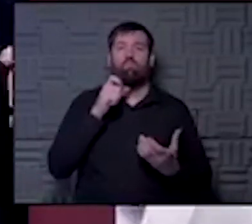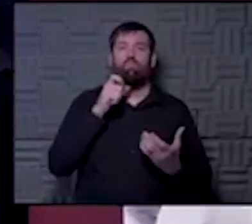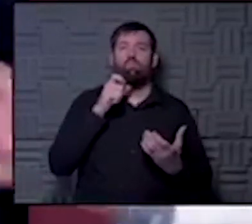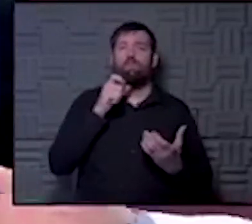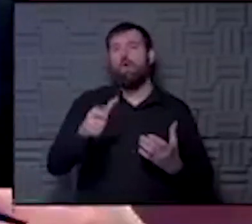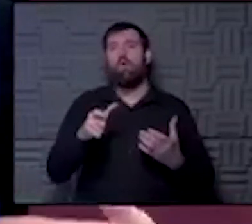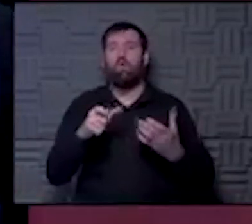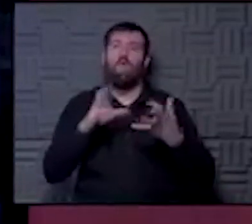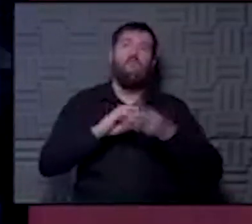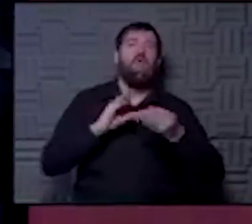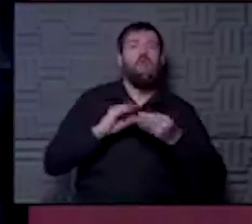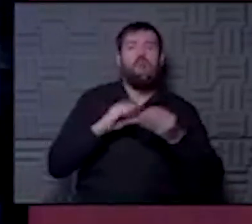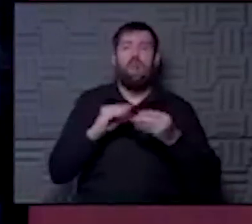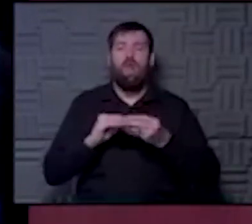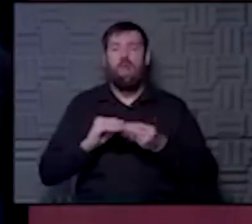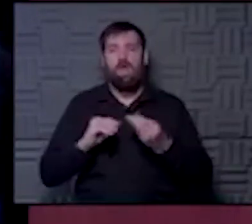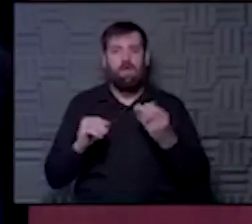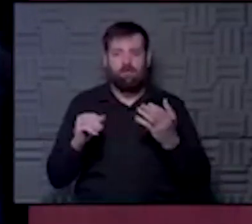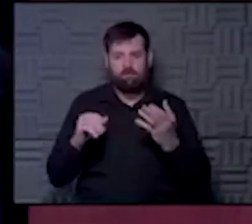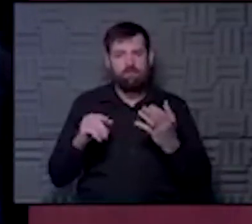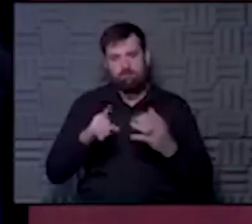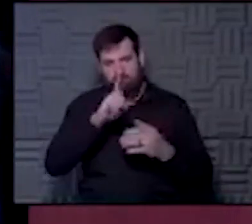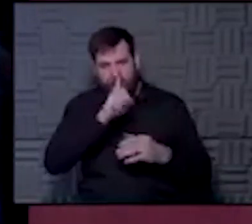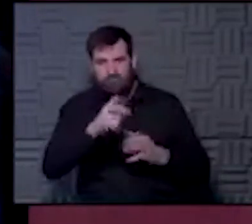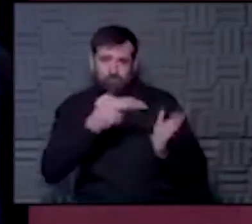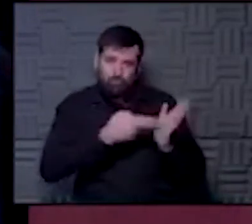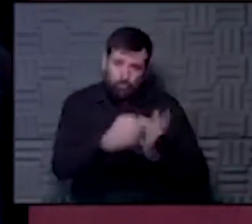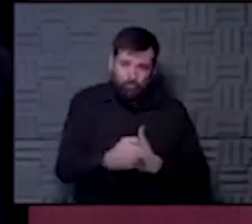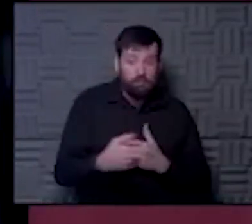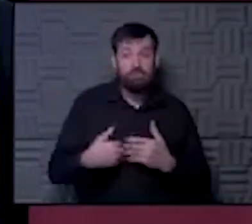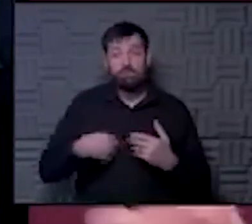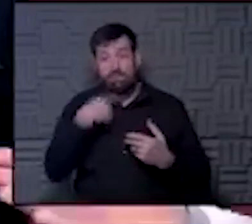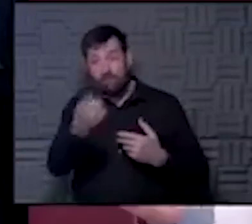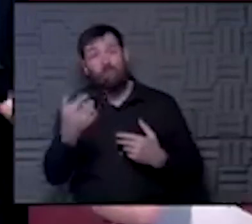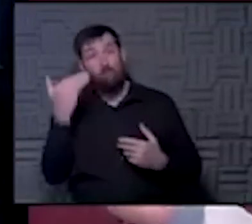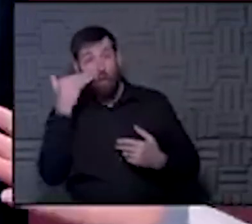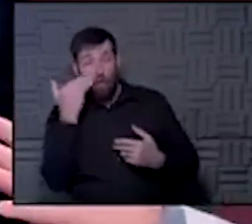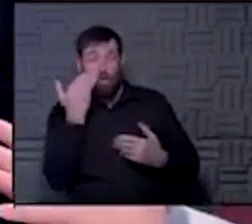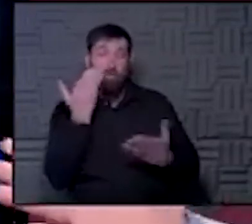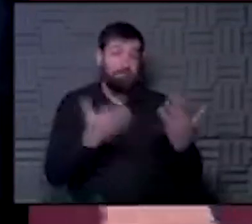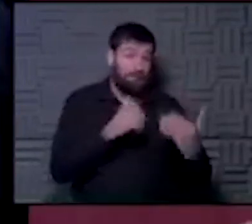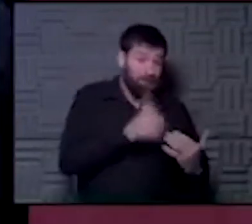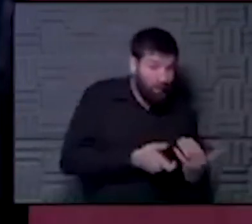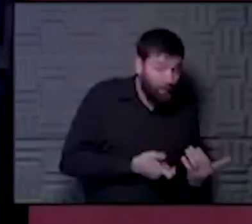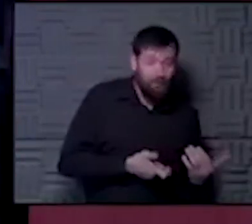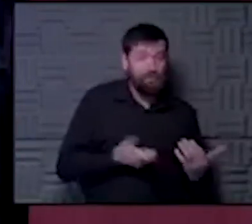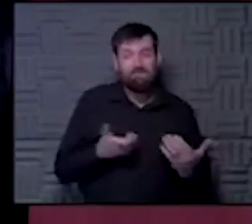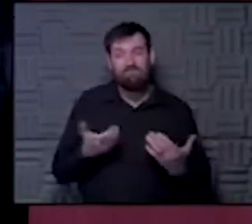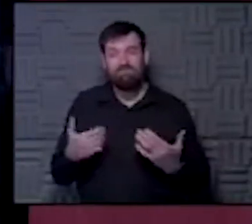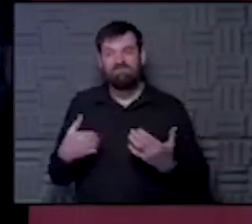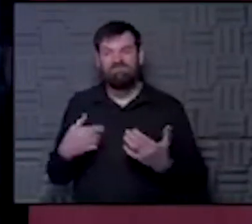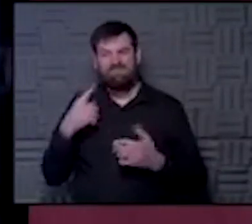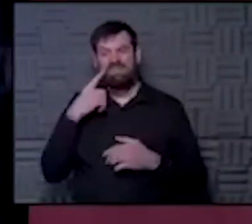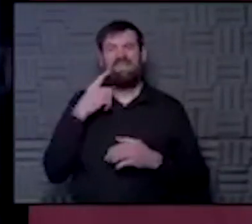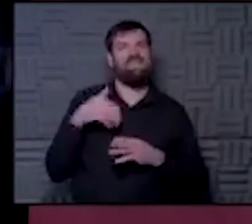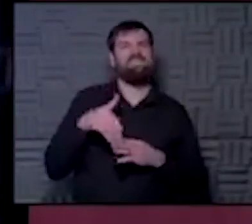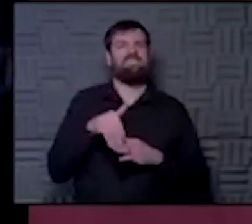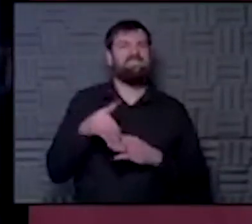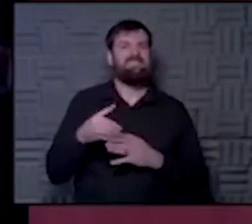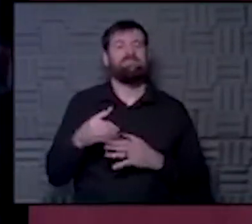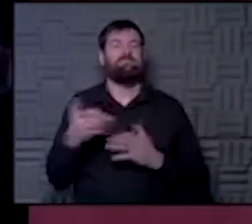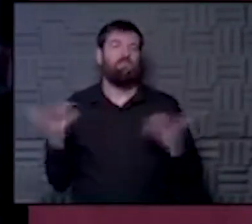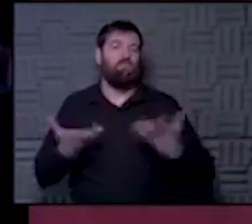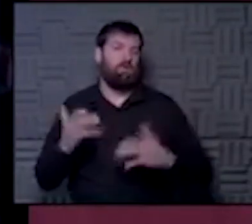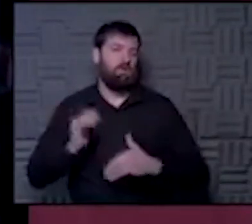arms. We don't jack with the truth. We're going to tell you what we know. We're going to tell you what we don't know. And we're going to tell you what we think might be a little edgy and what we're pretty comfortable